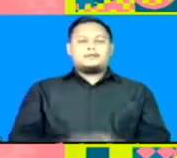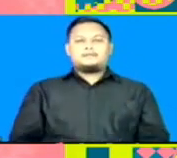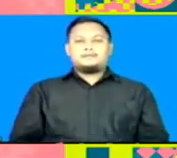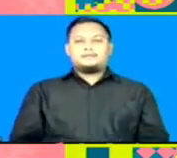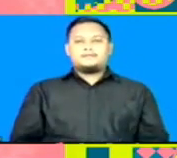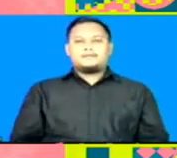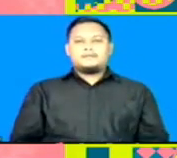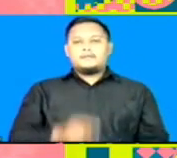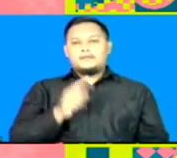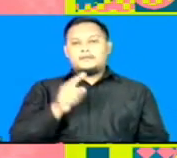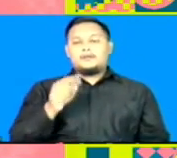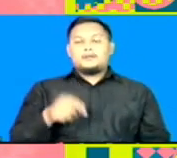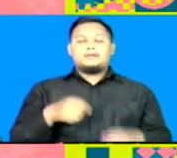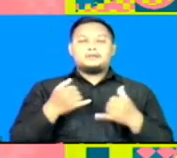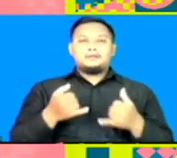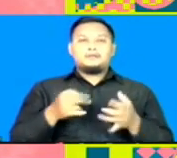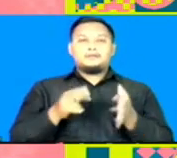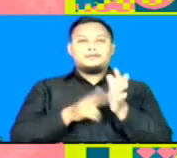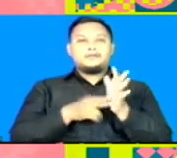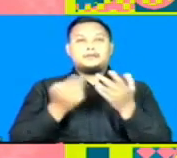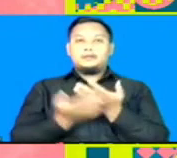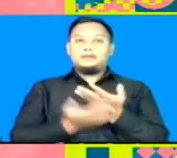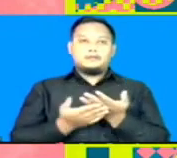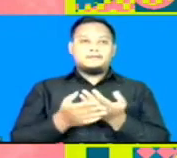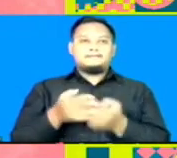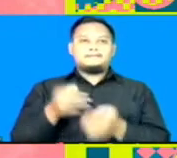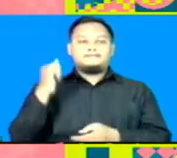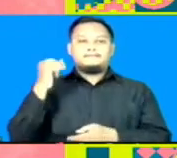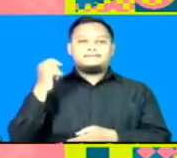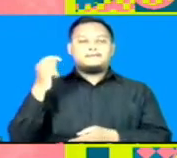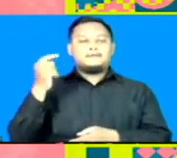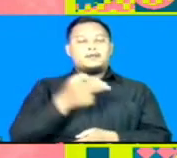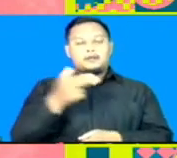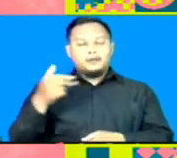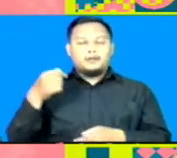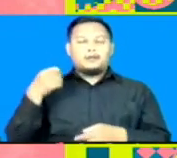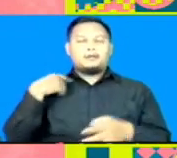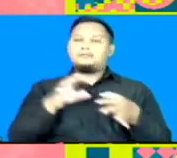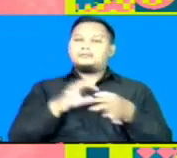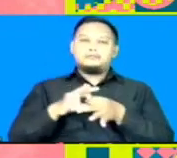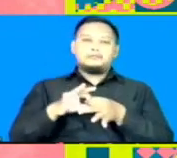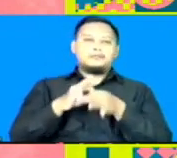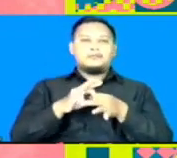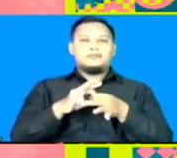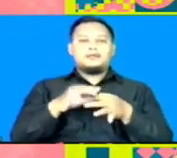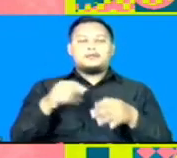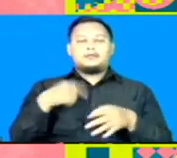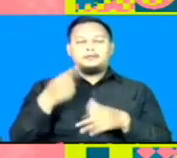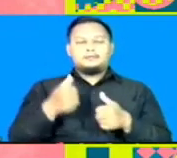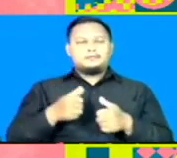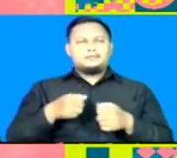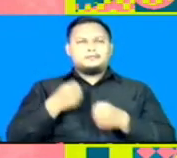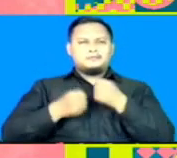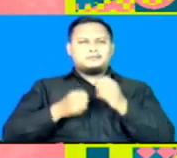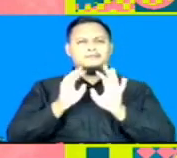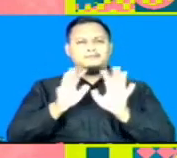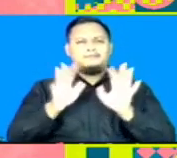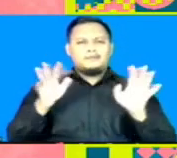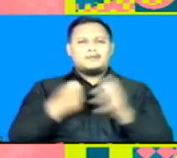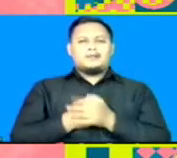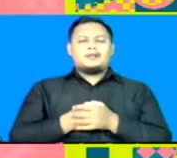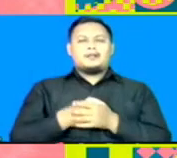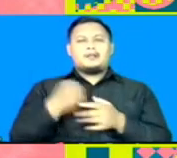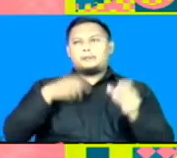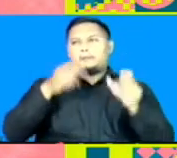can achieve more by working together. Aware of these different backgrounds, cultures, and circumstances